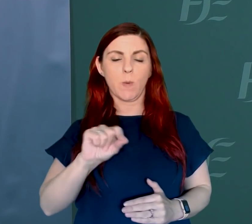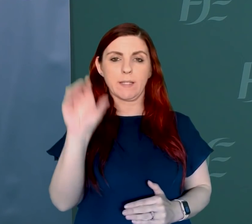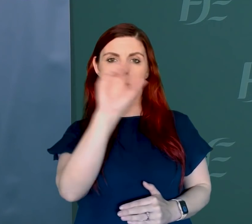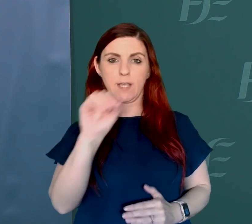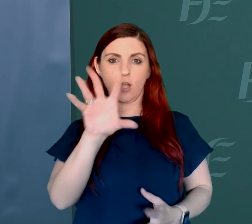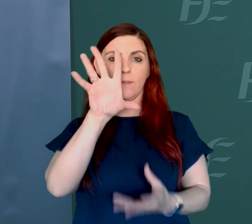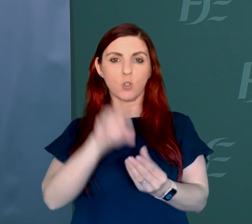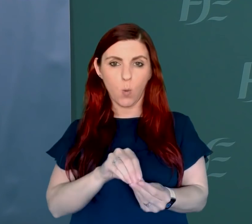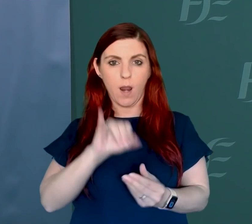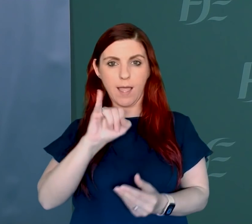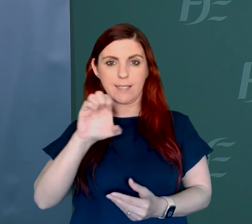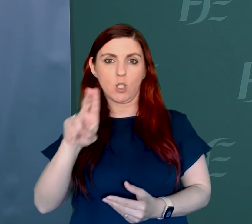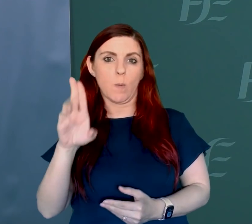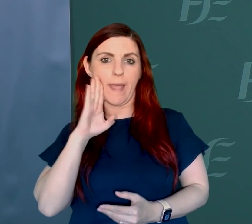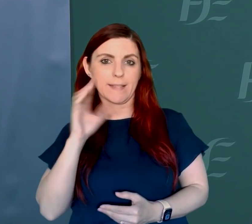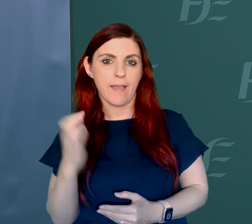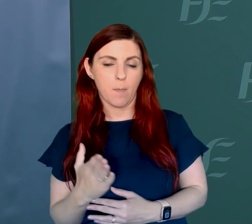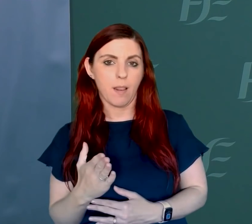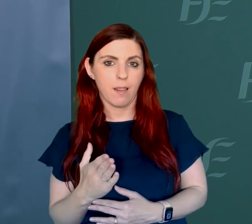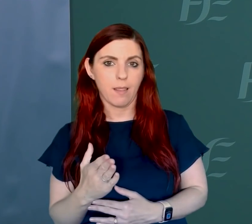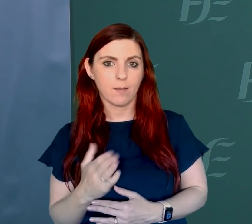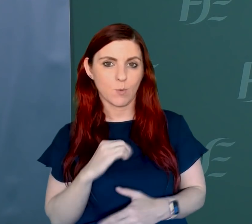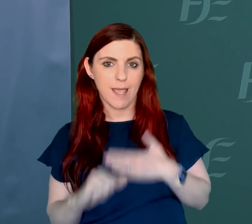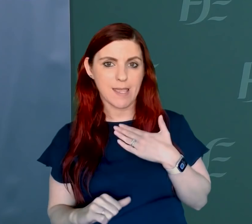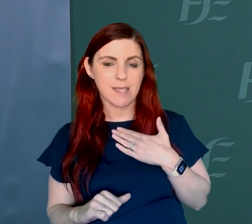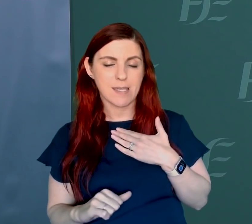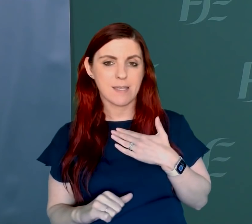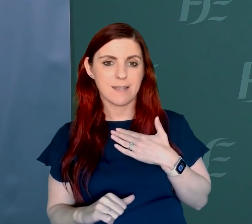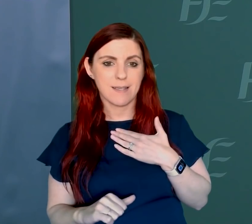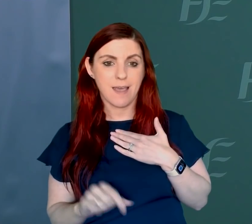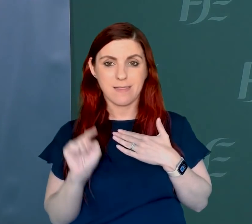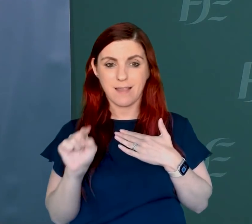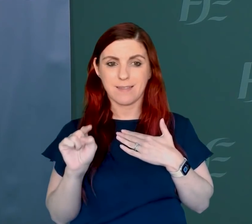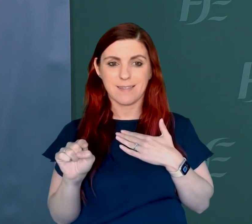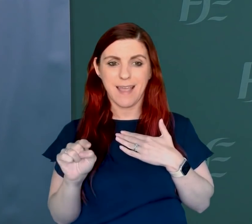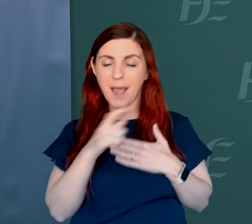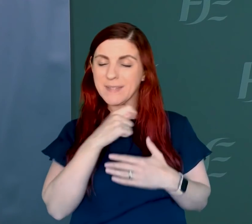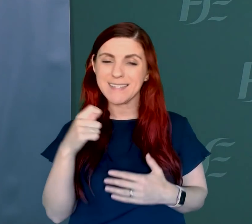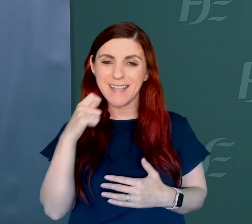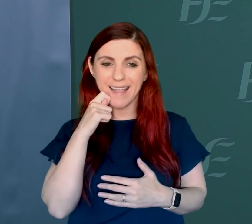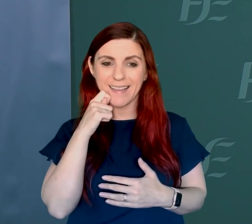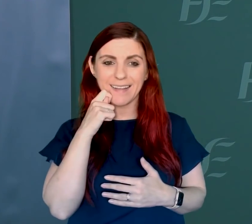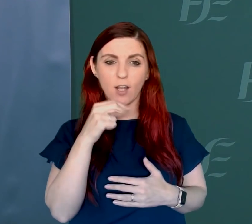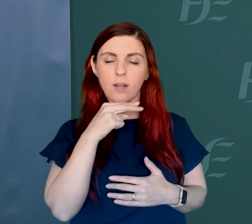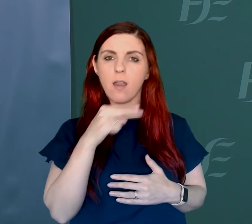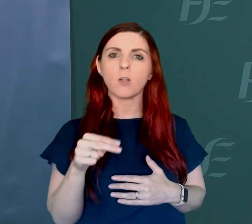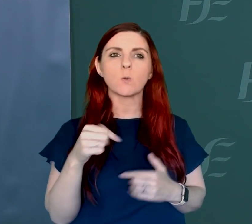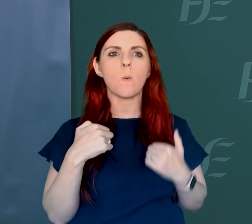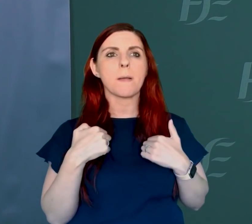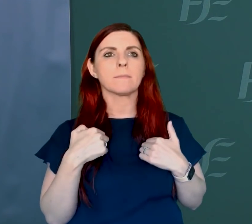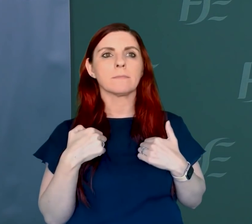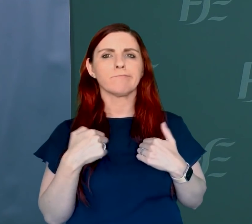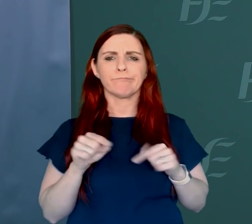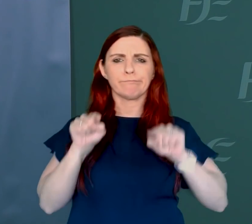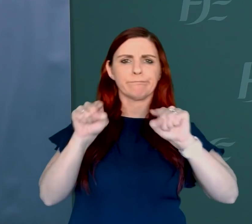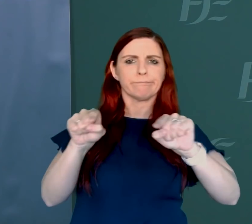total ICU bed capacity in hospitals today. And again, I do state that not to